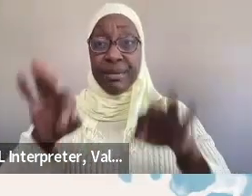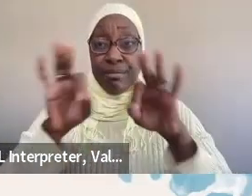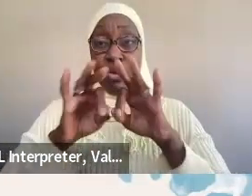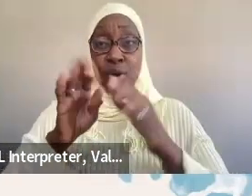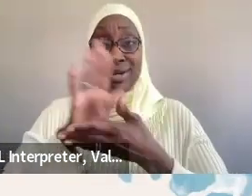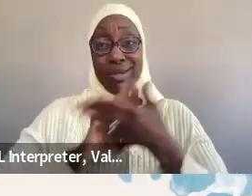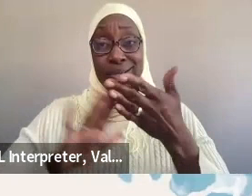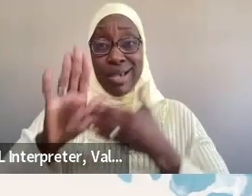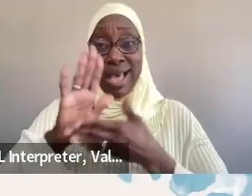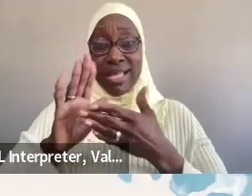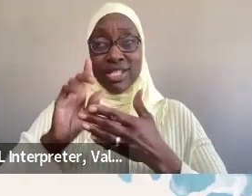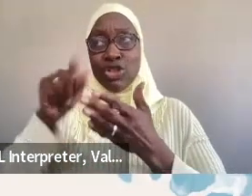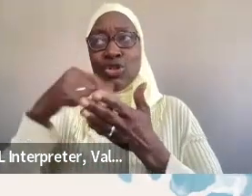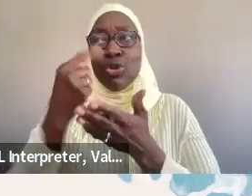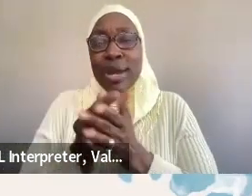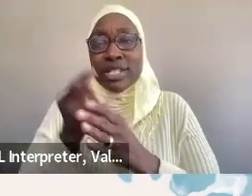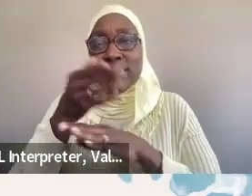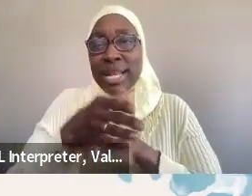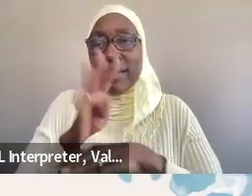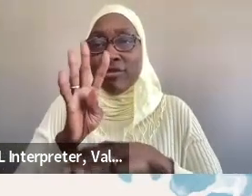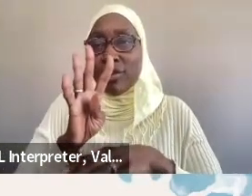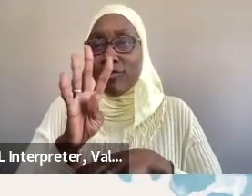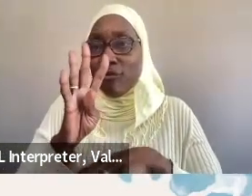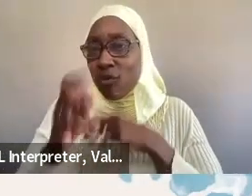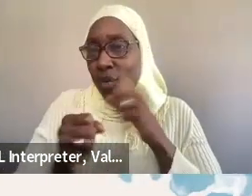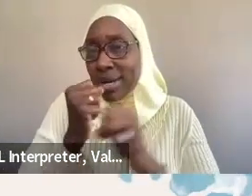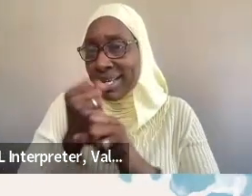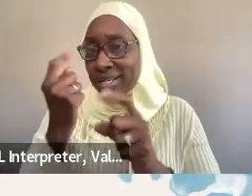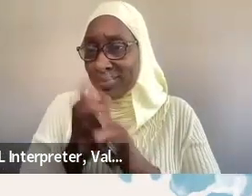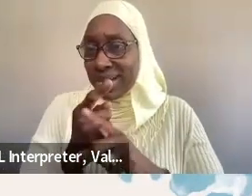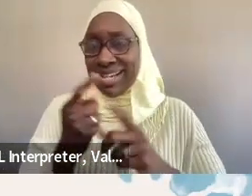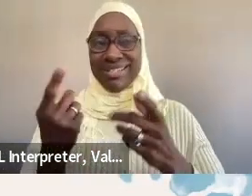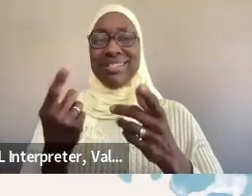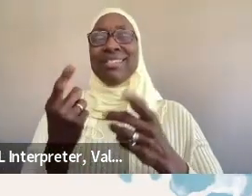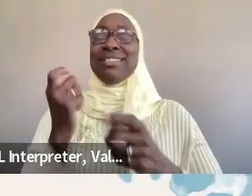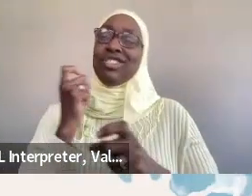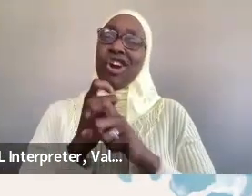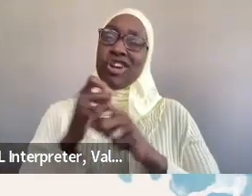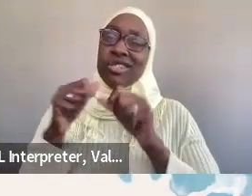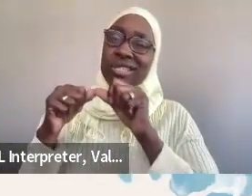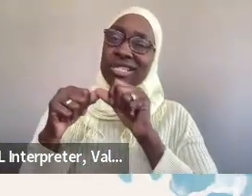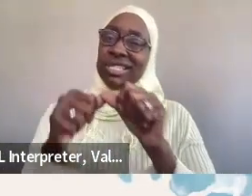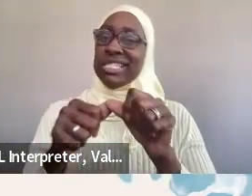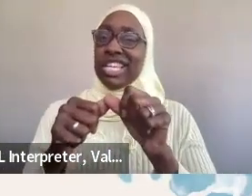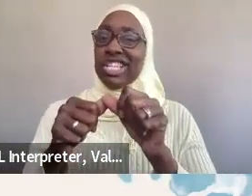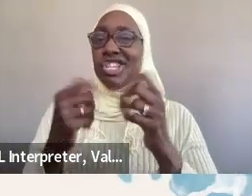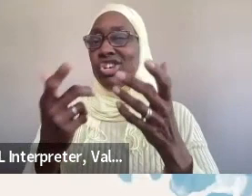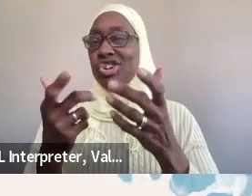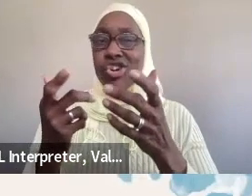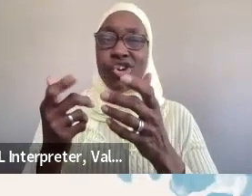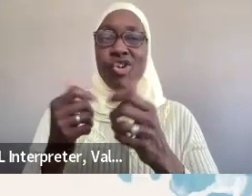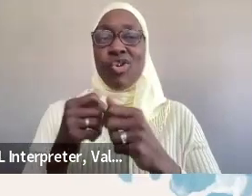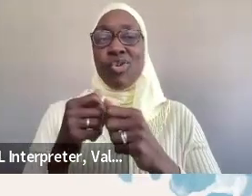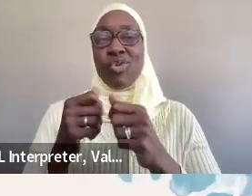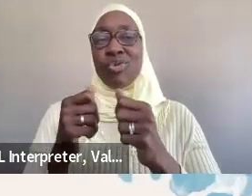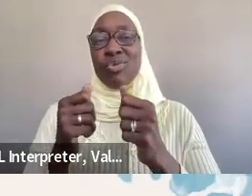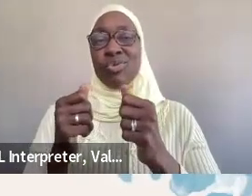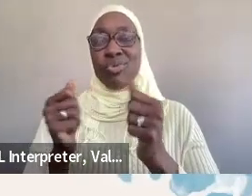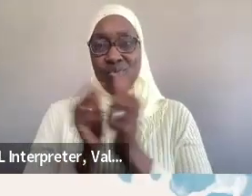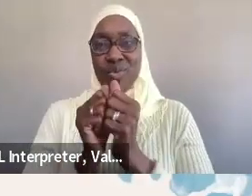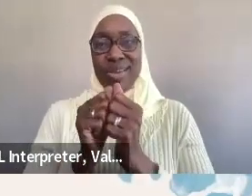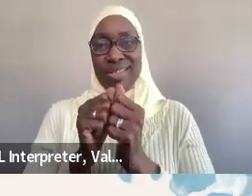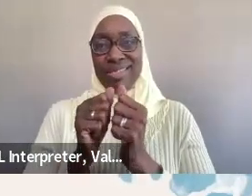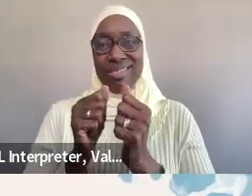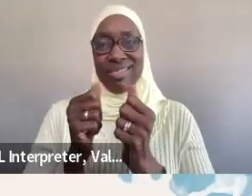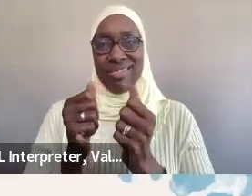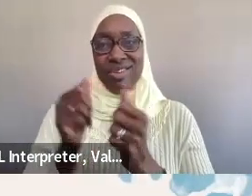makes it really hard to continue and sustain initiatives and like, you know, volunteer clubs like DJAB. And so I think building that